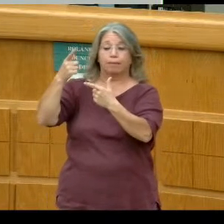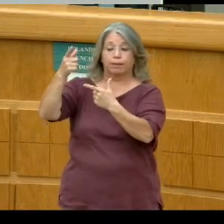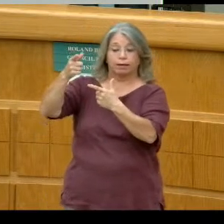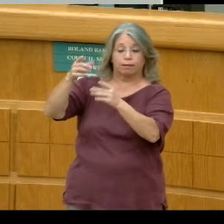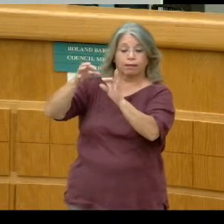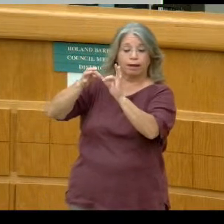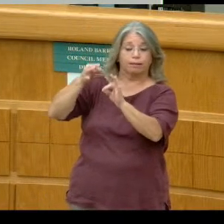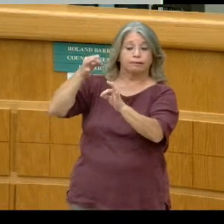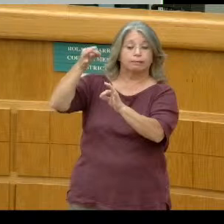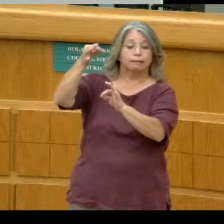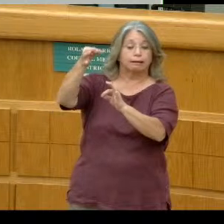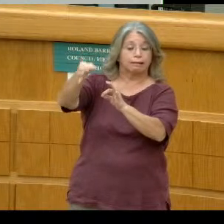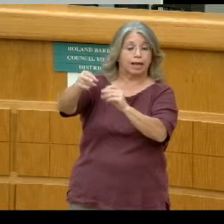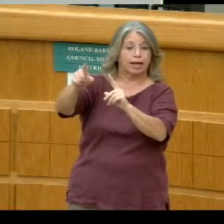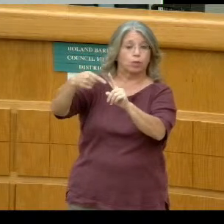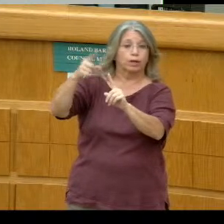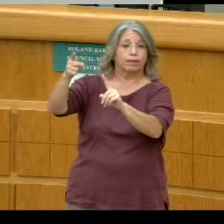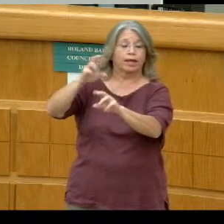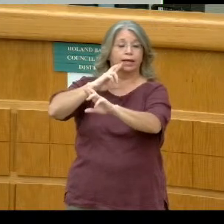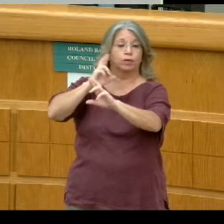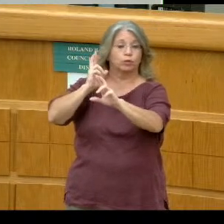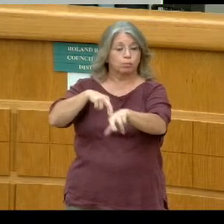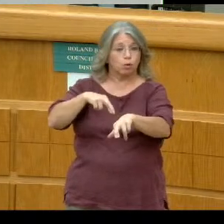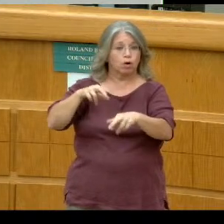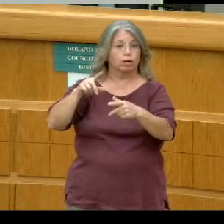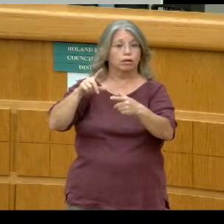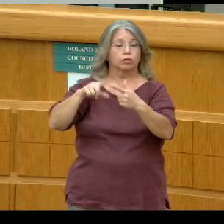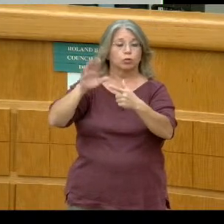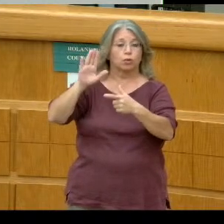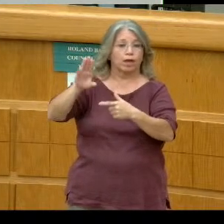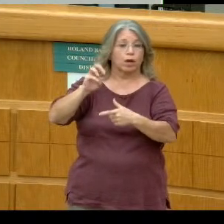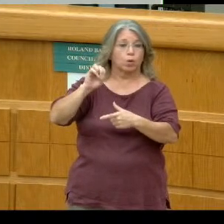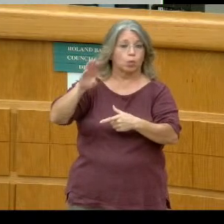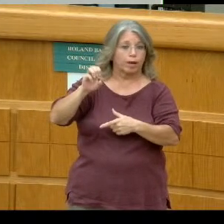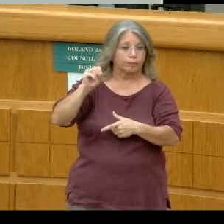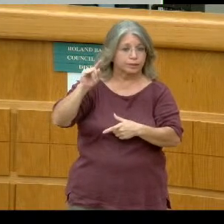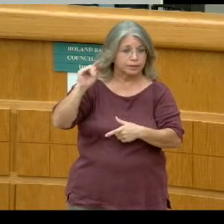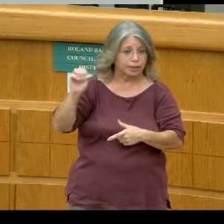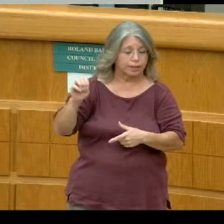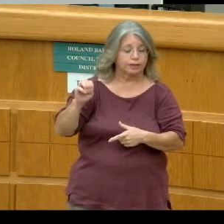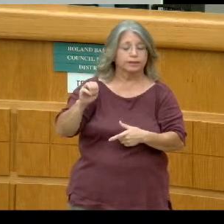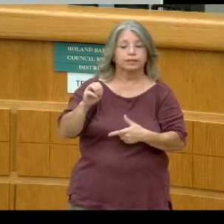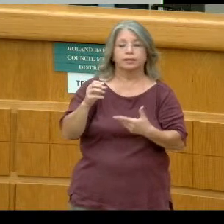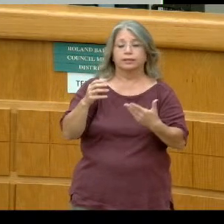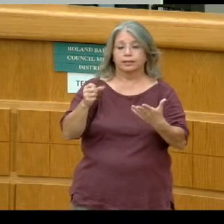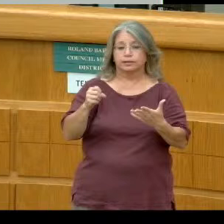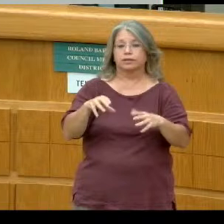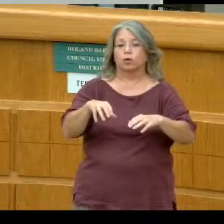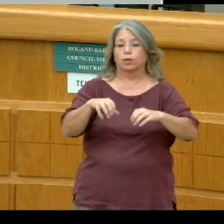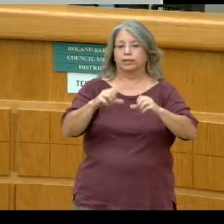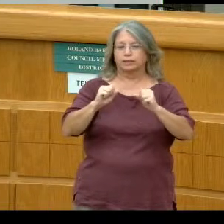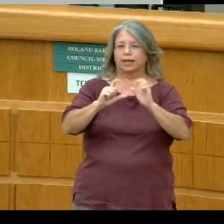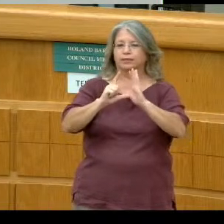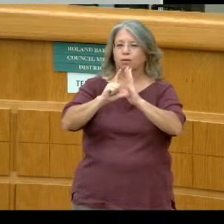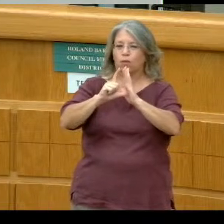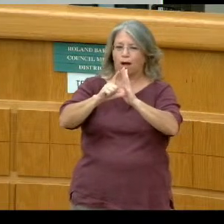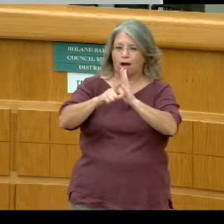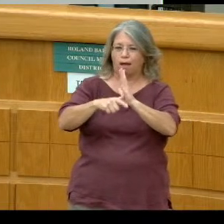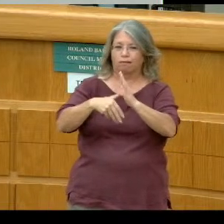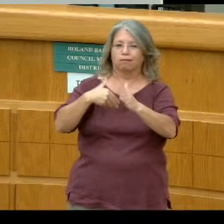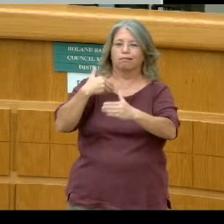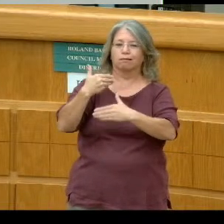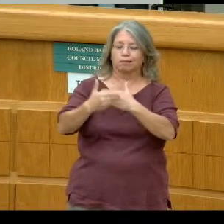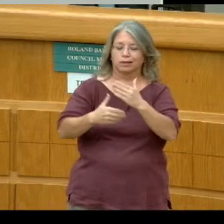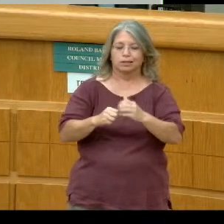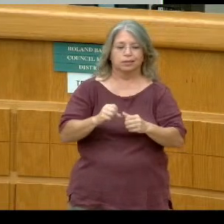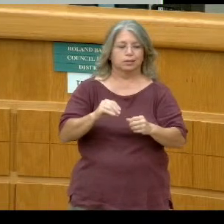kind of data-like issues, but there's also delays on the hospital side where it takes a little while to get to push those forward. And so this new way